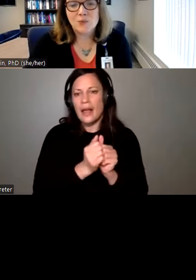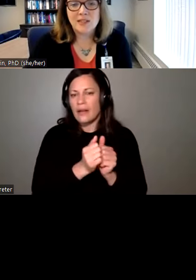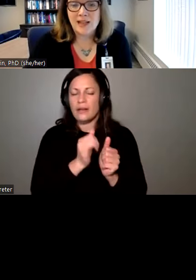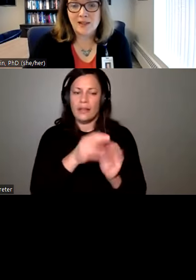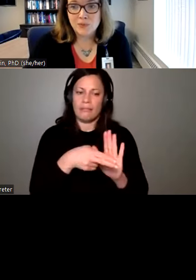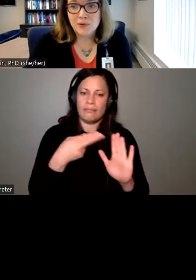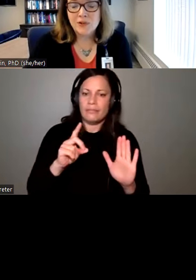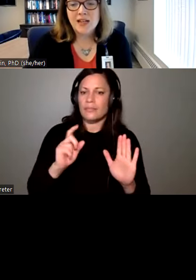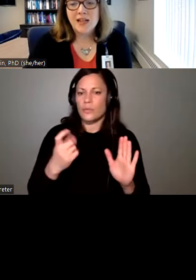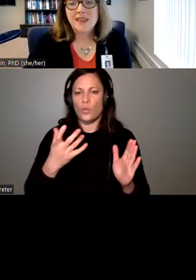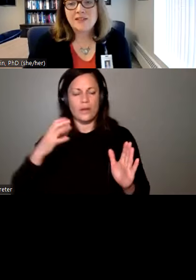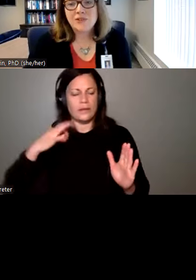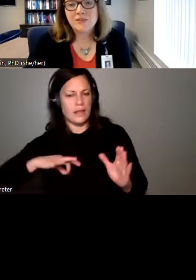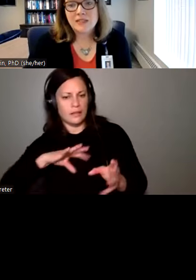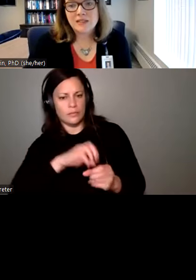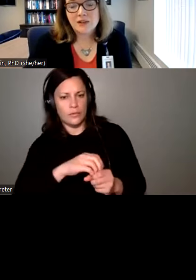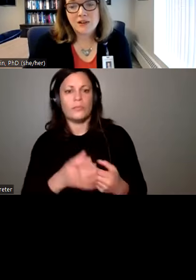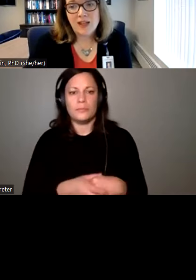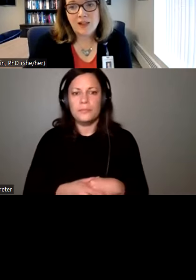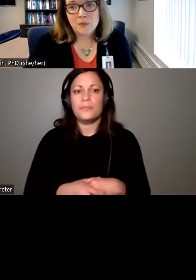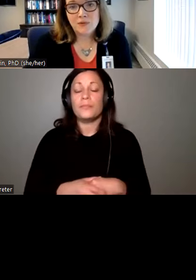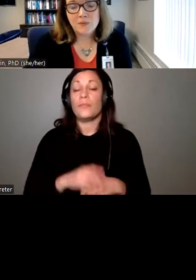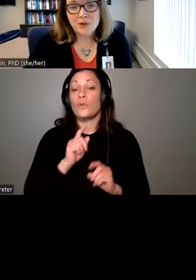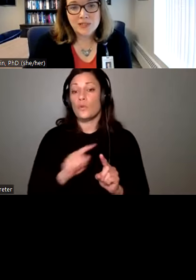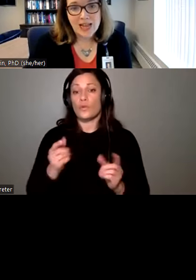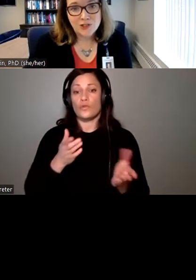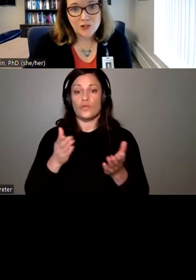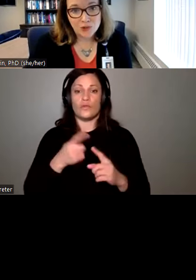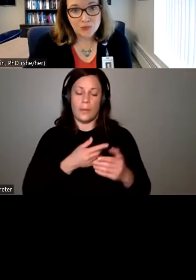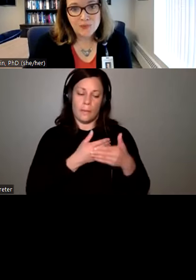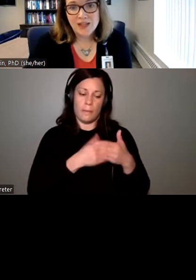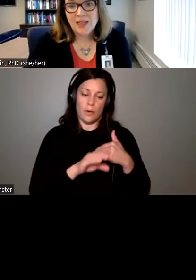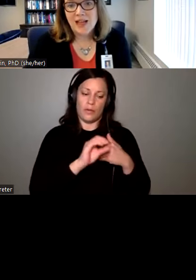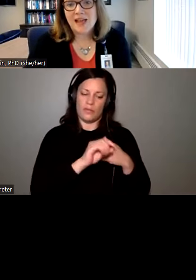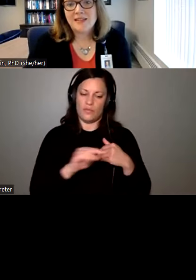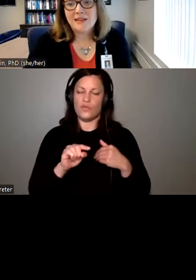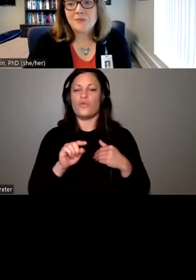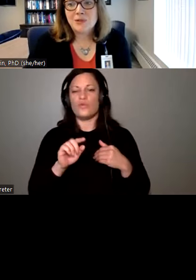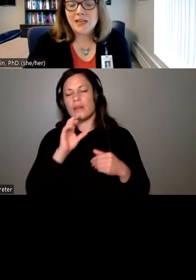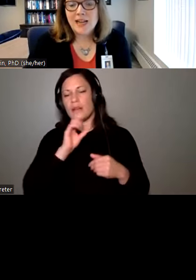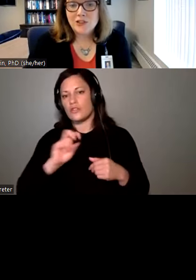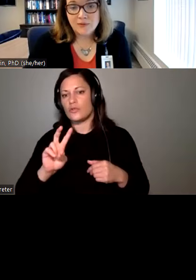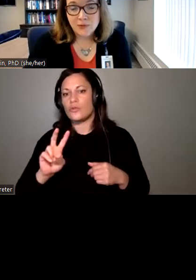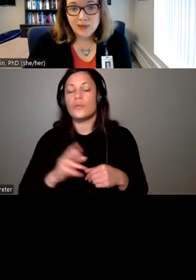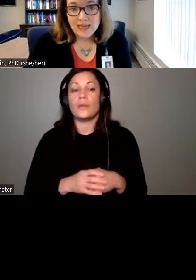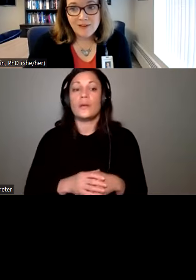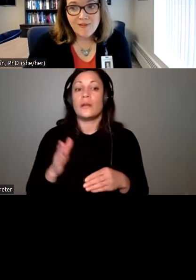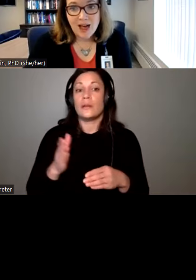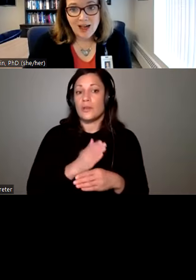classifications and what's eligible. These are services that are available from birth to age 2. And then between ages